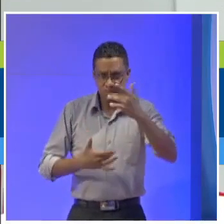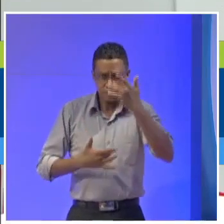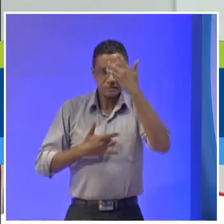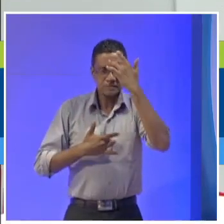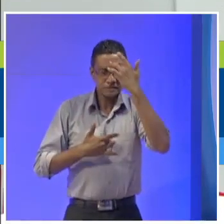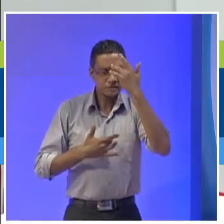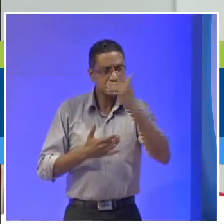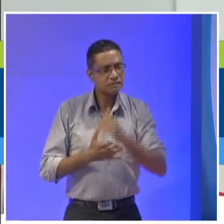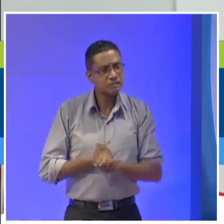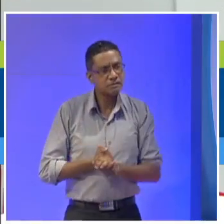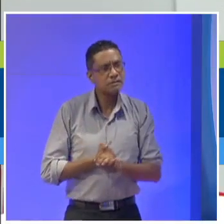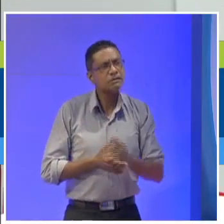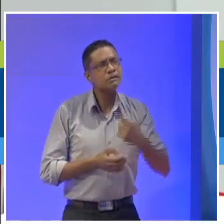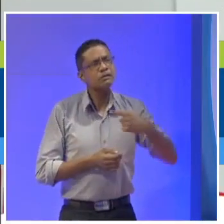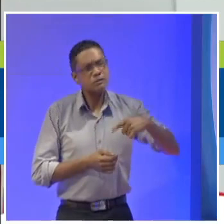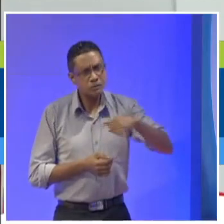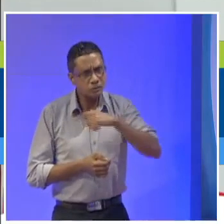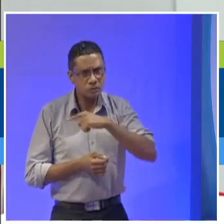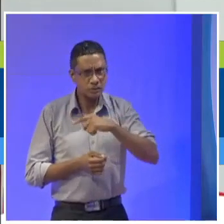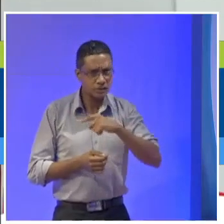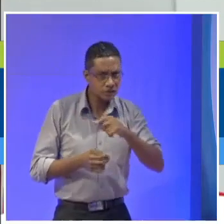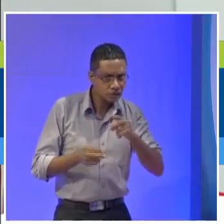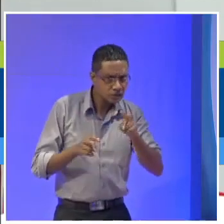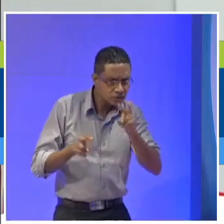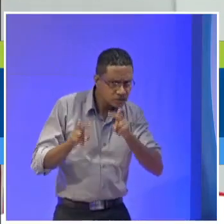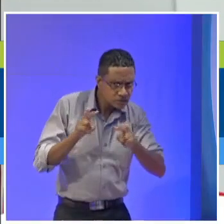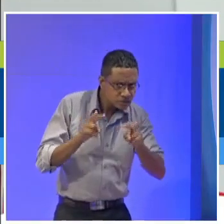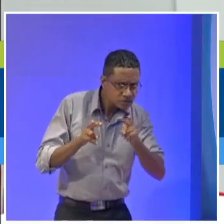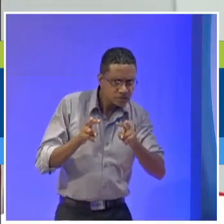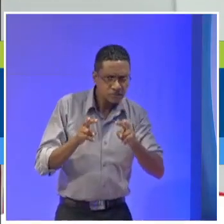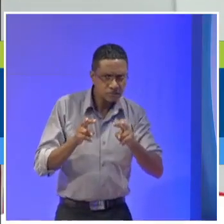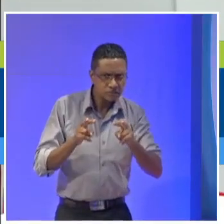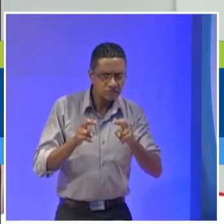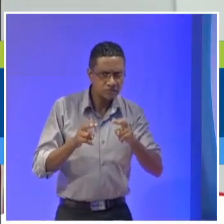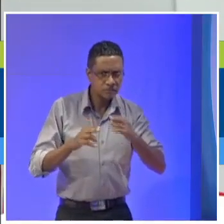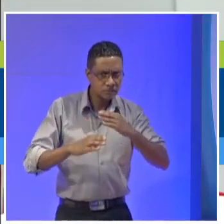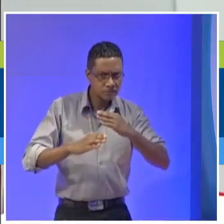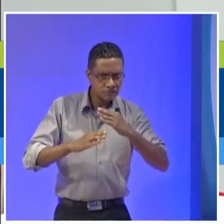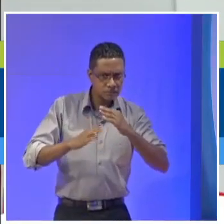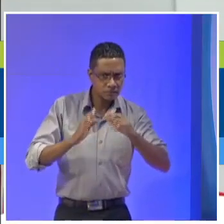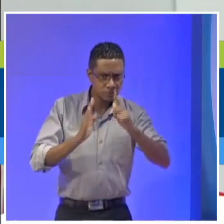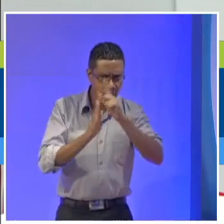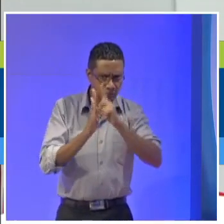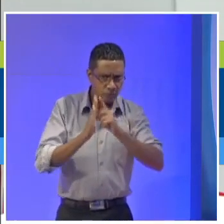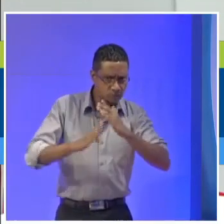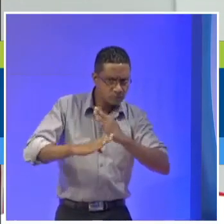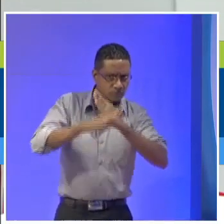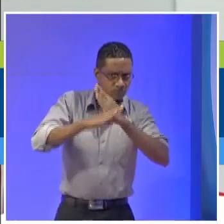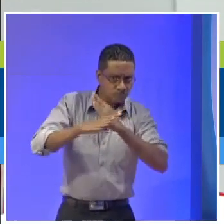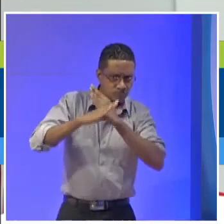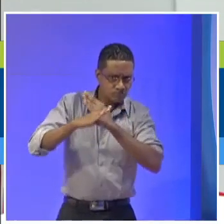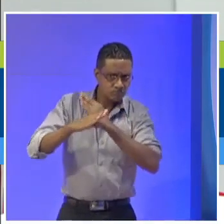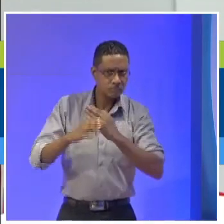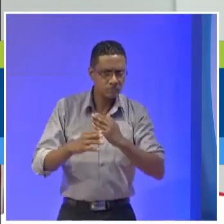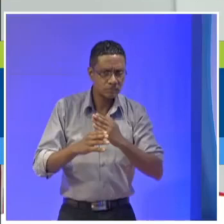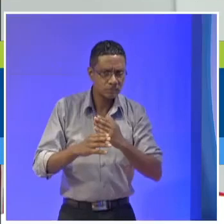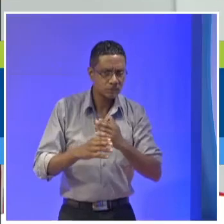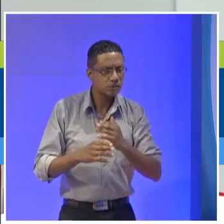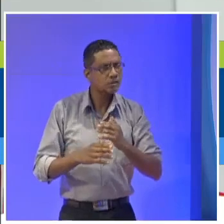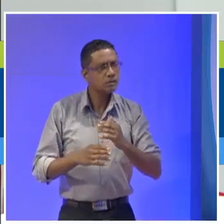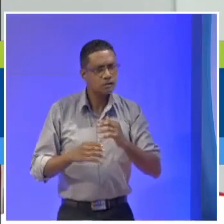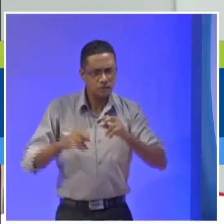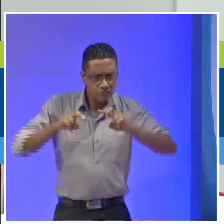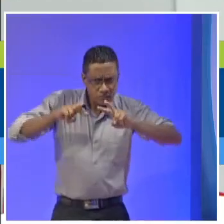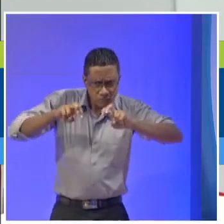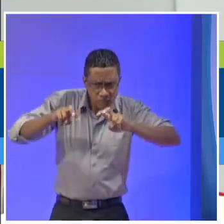what we have done is looked at the infection prevention control mechanisms, gotten the microbiologists in those instances to see where there would